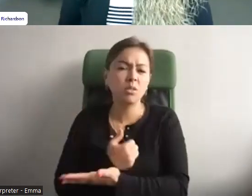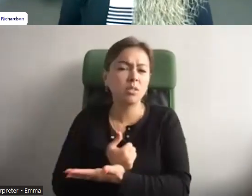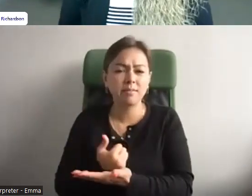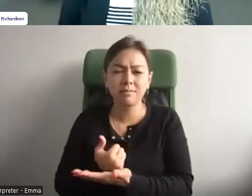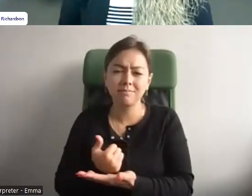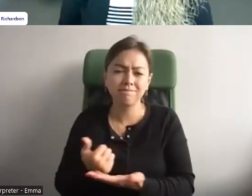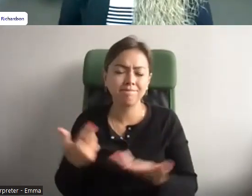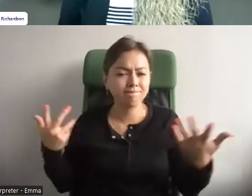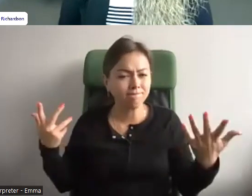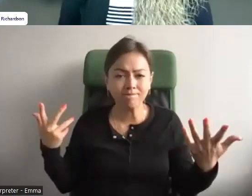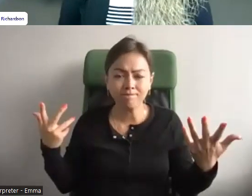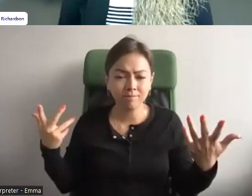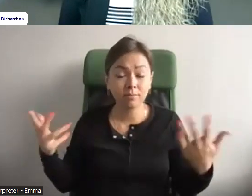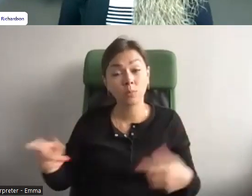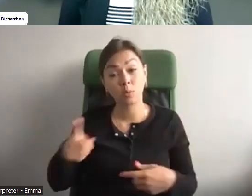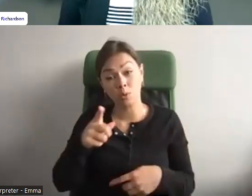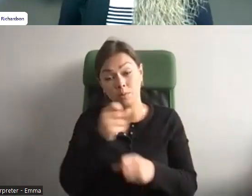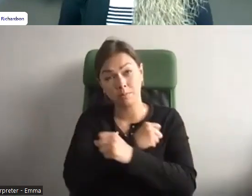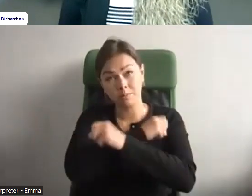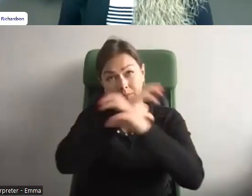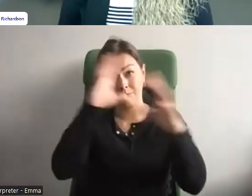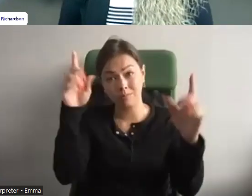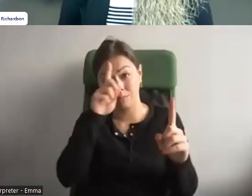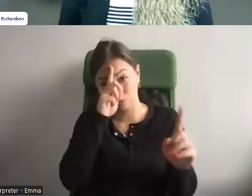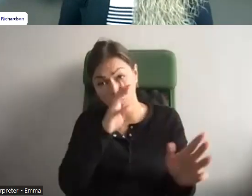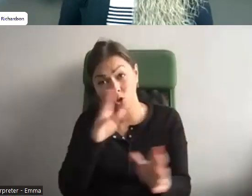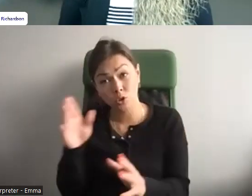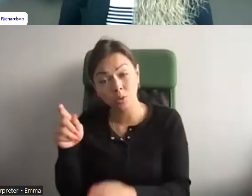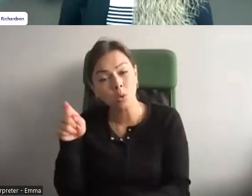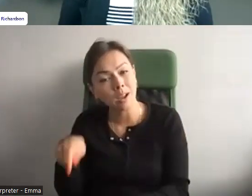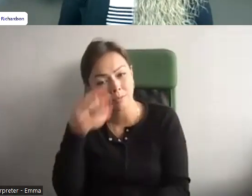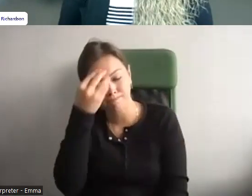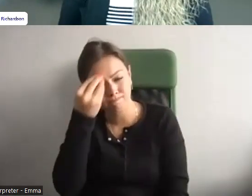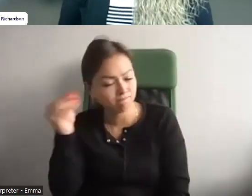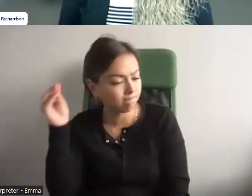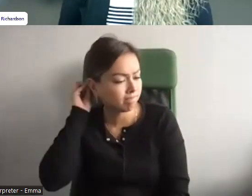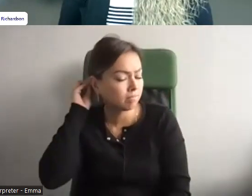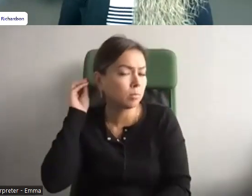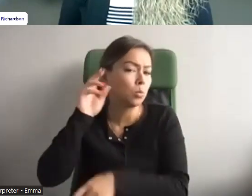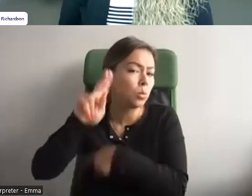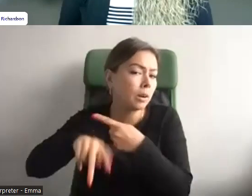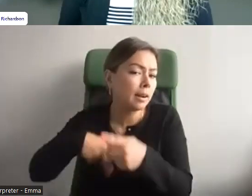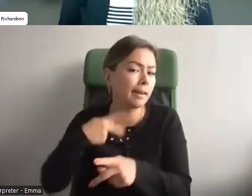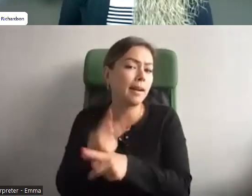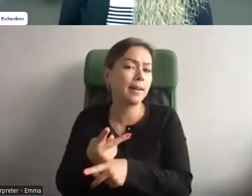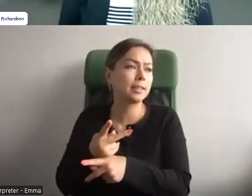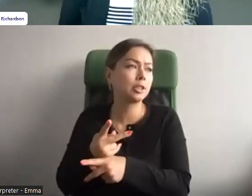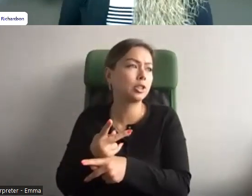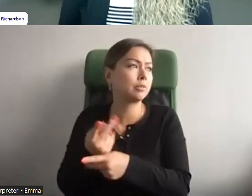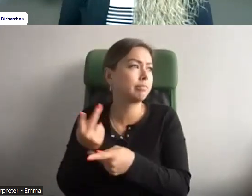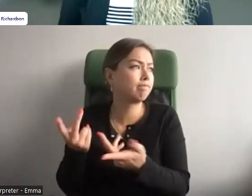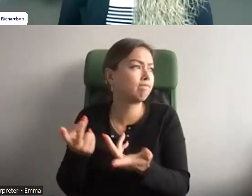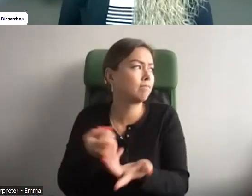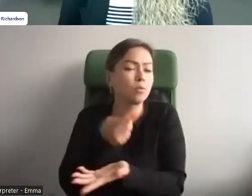we think about strategies, we need to think about what are the kinds of credibilities or the sort of like resources